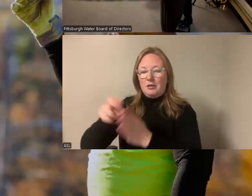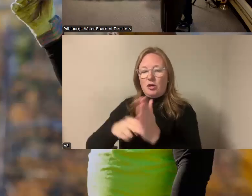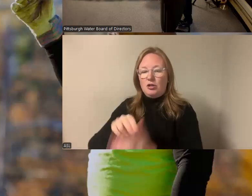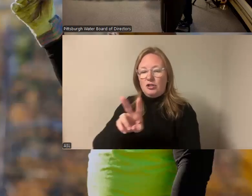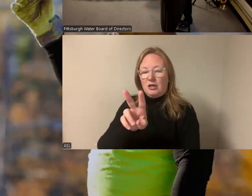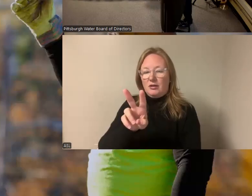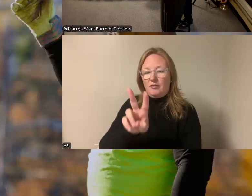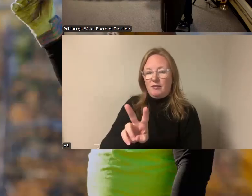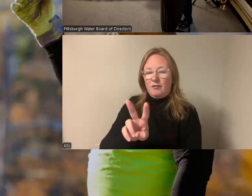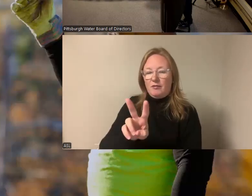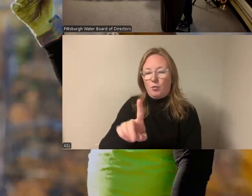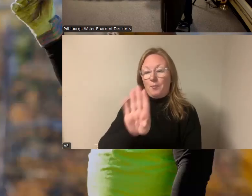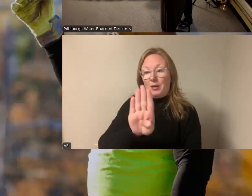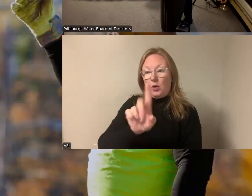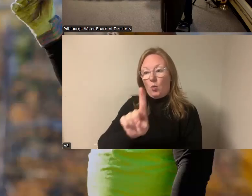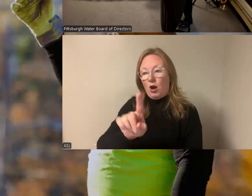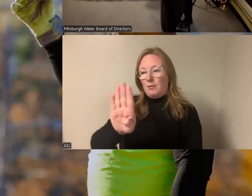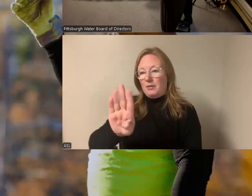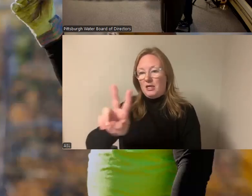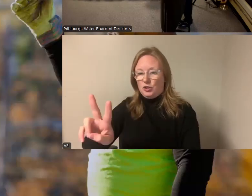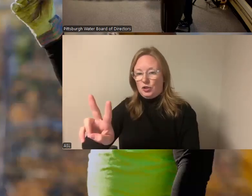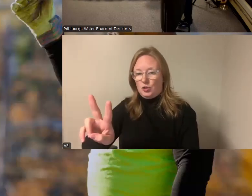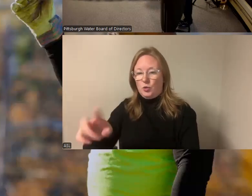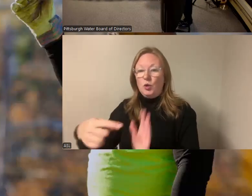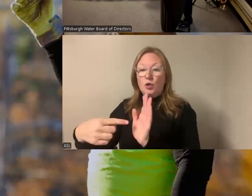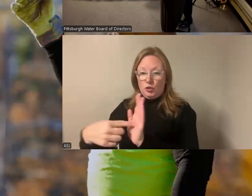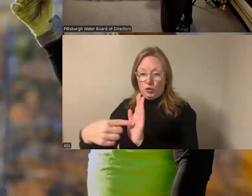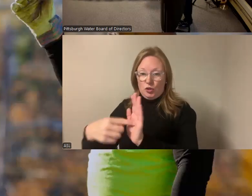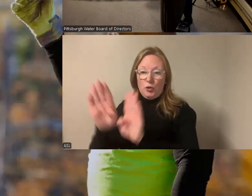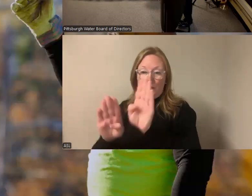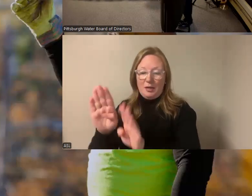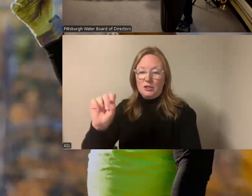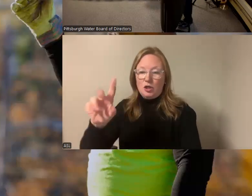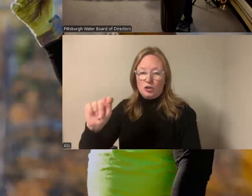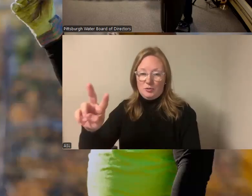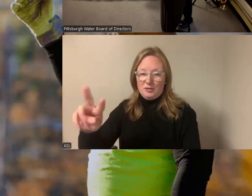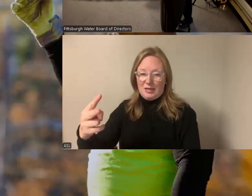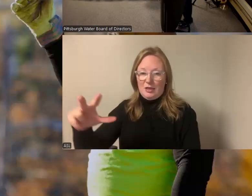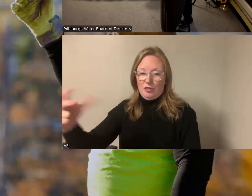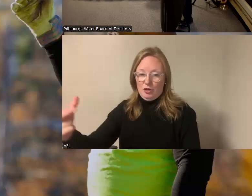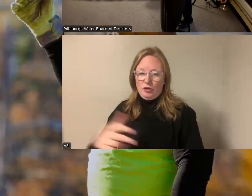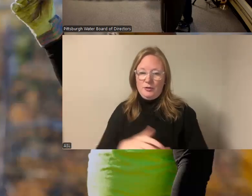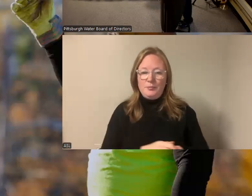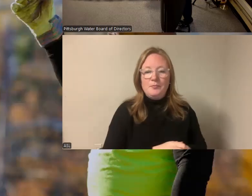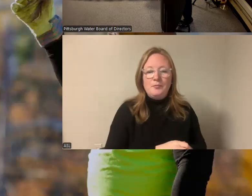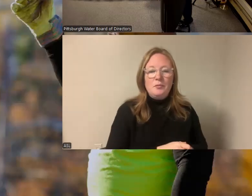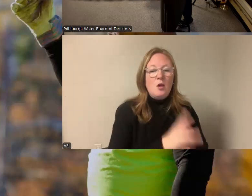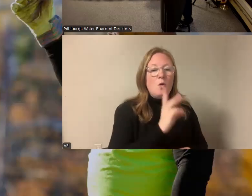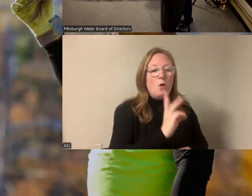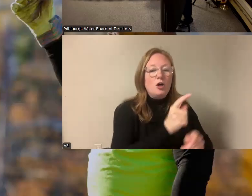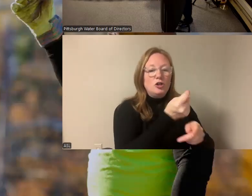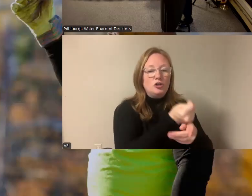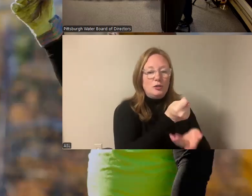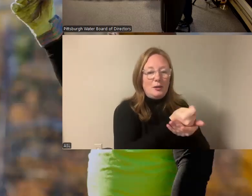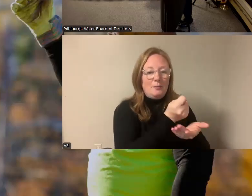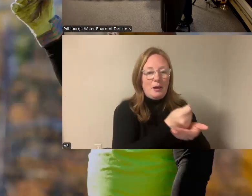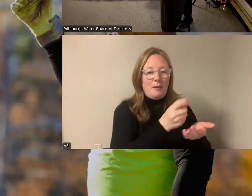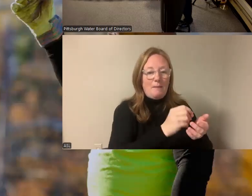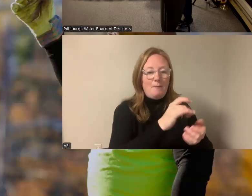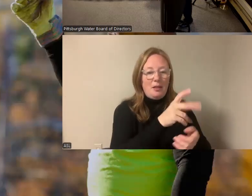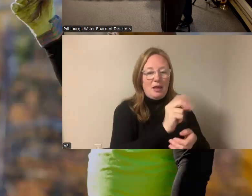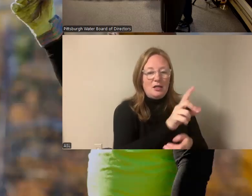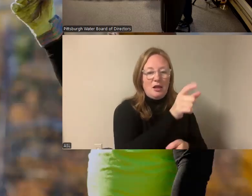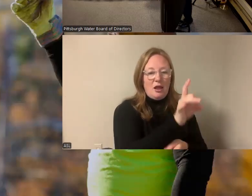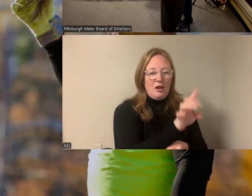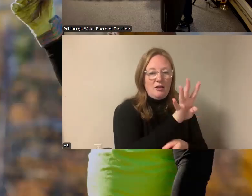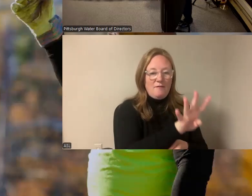on October 2nd and October 3rd. And the water treatment plant 84-inch diameter line rehabilitation project was just